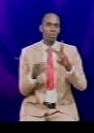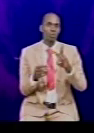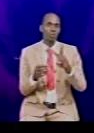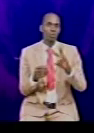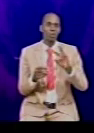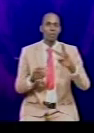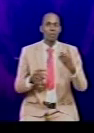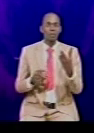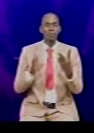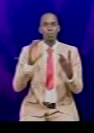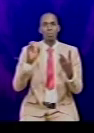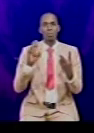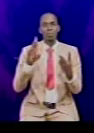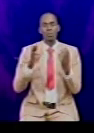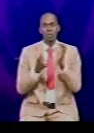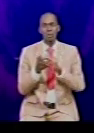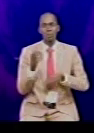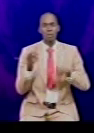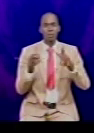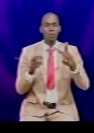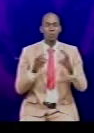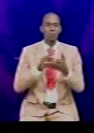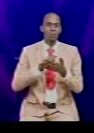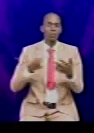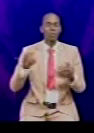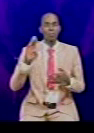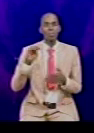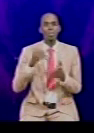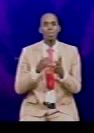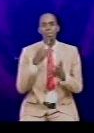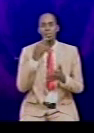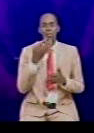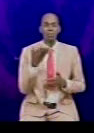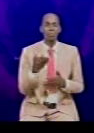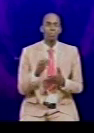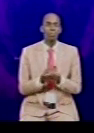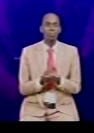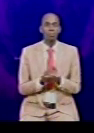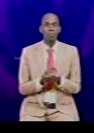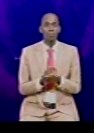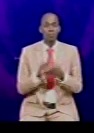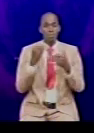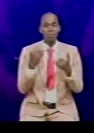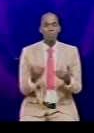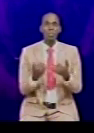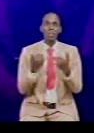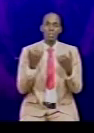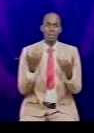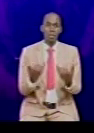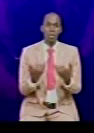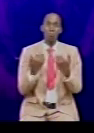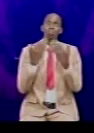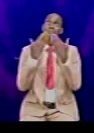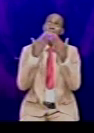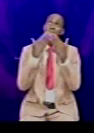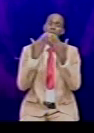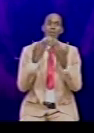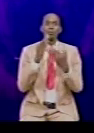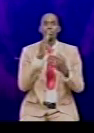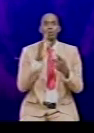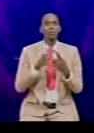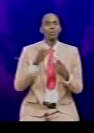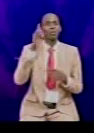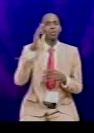2. I read there in verse 14. It says, "Now thanks be unto God, which